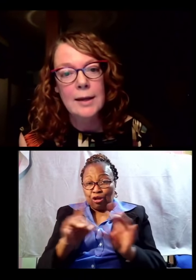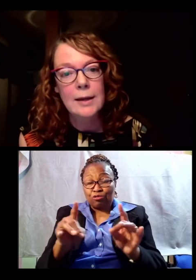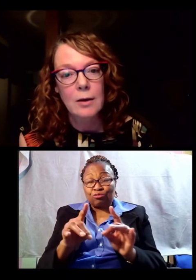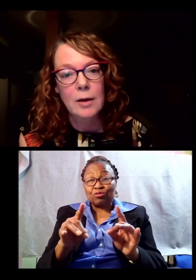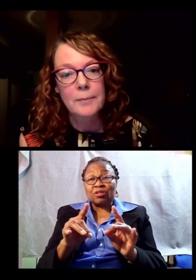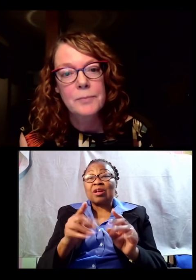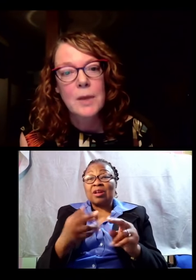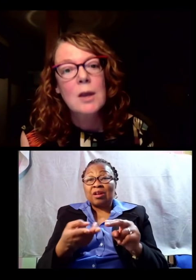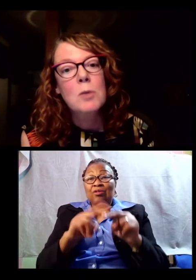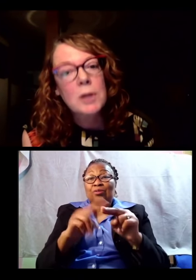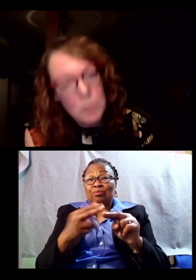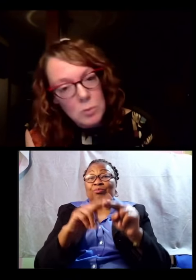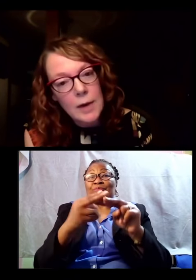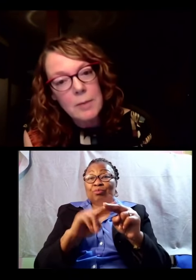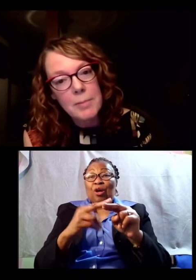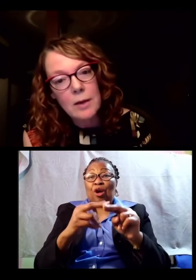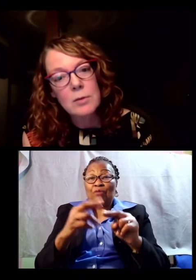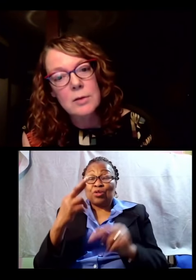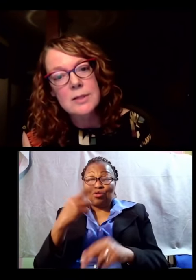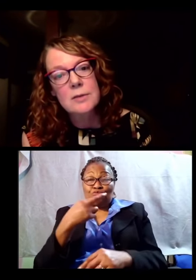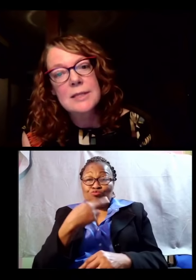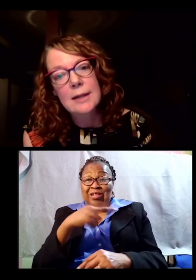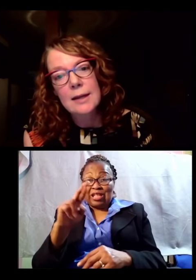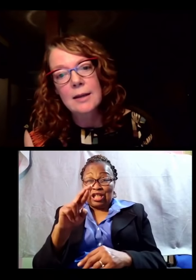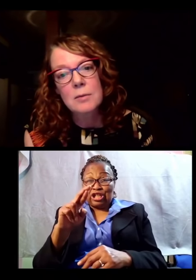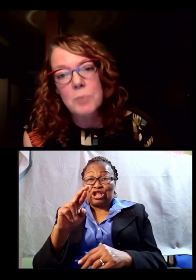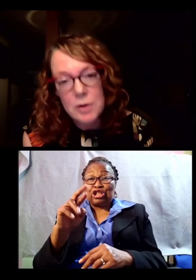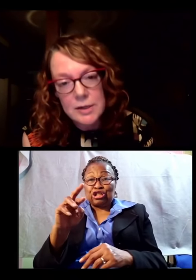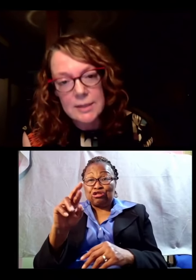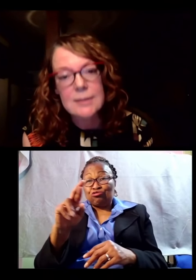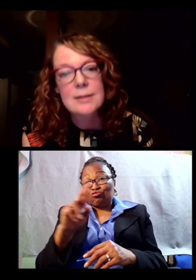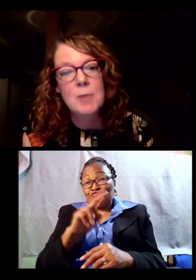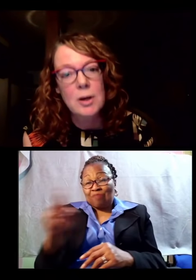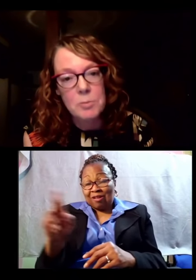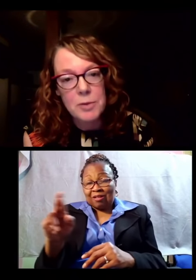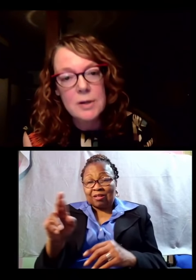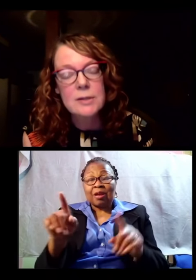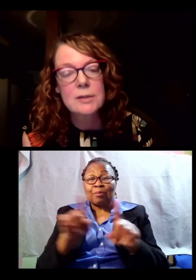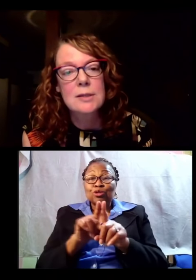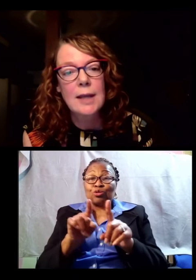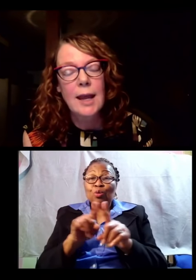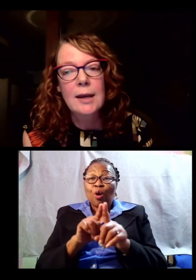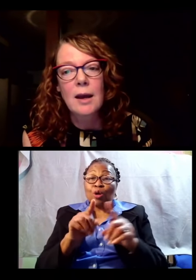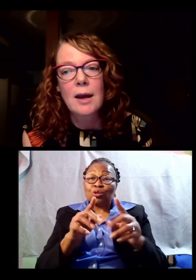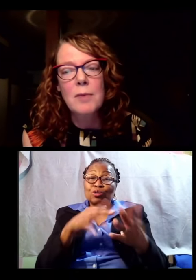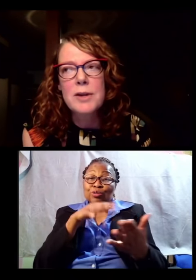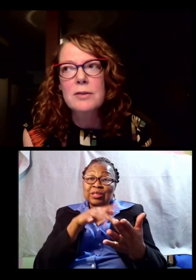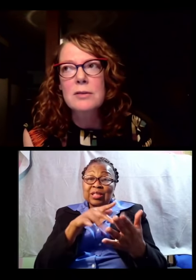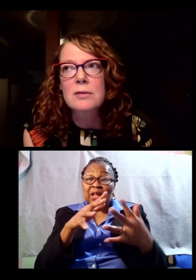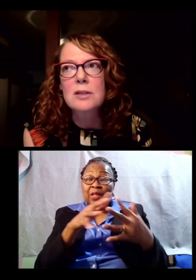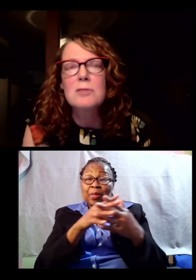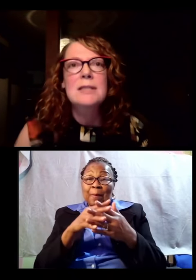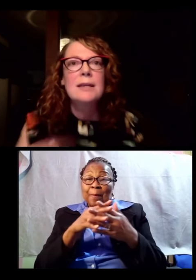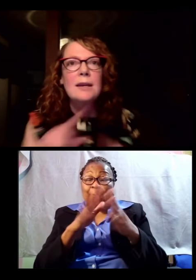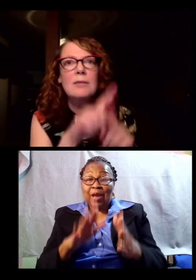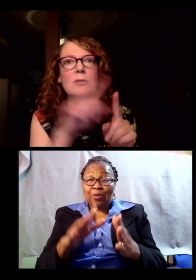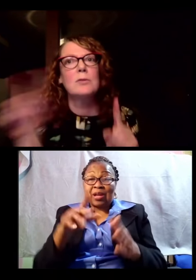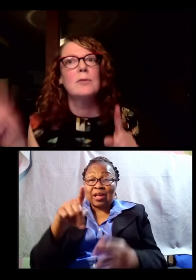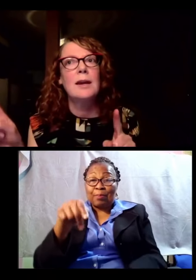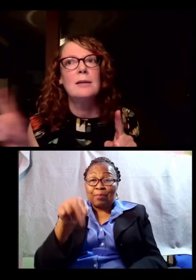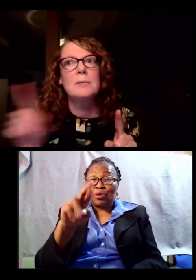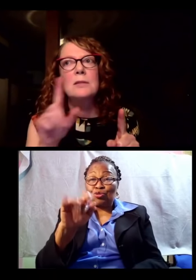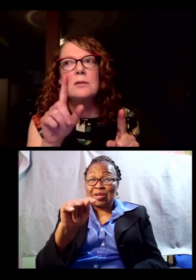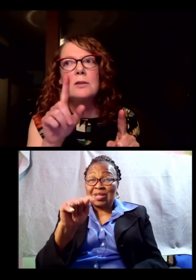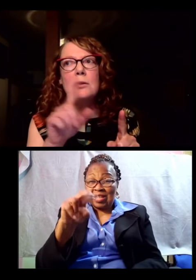the Reagan era. But you write about also studying the Puritans, the American Puritans. And I wonder, do you see a